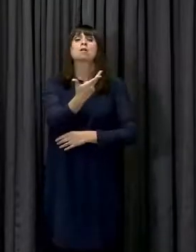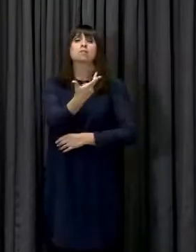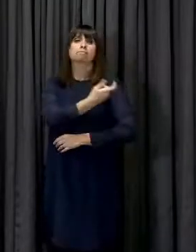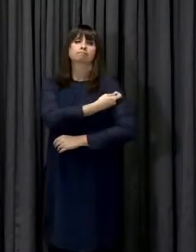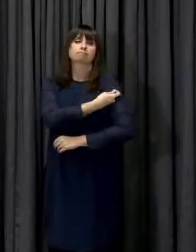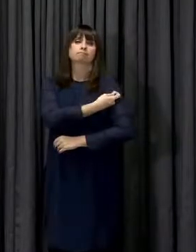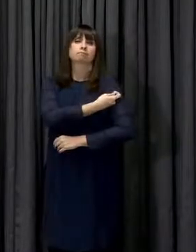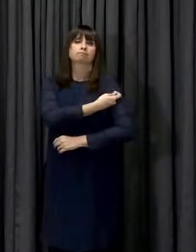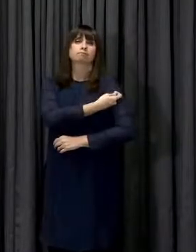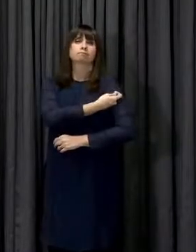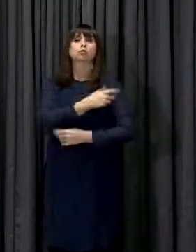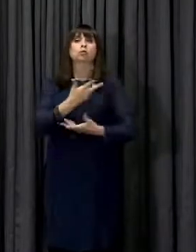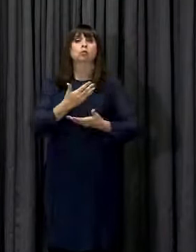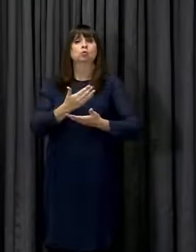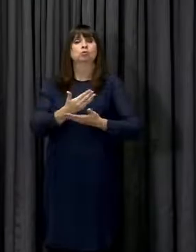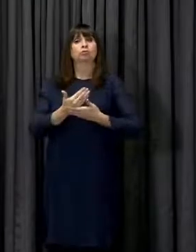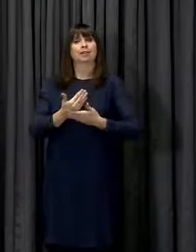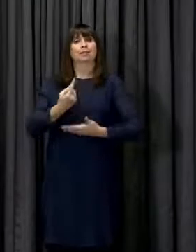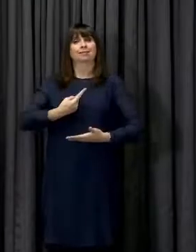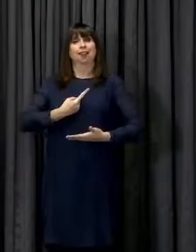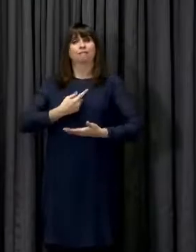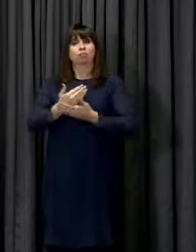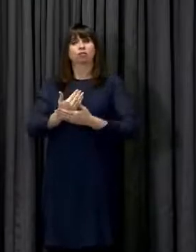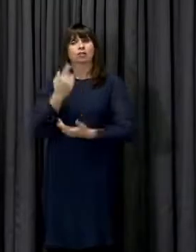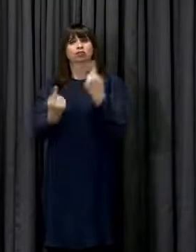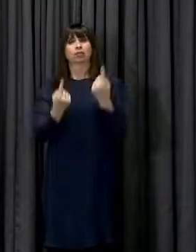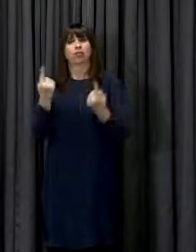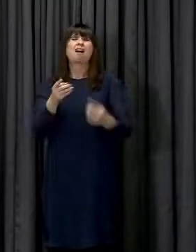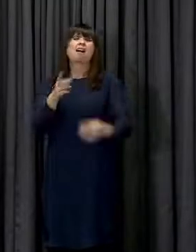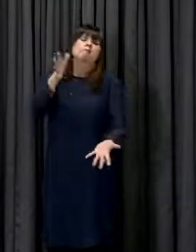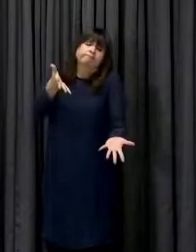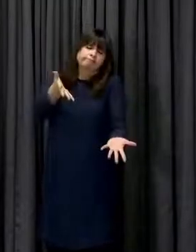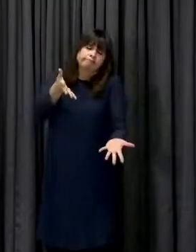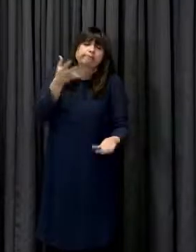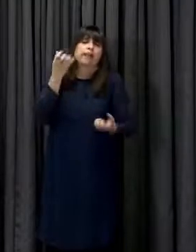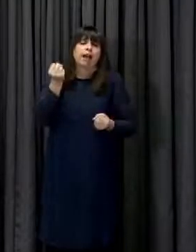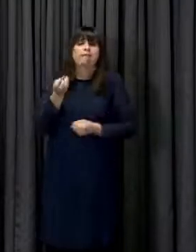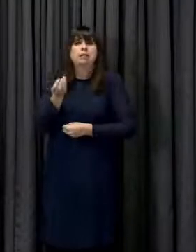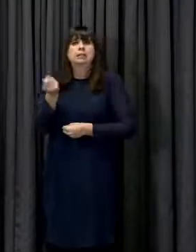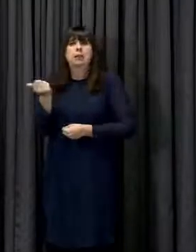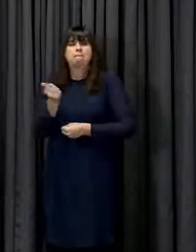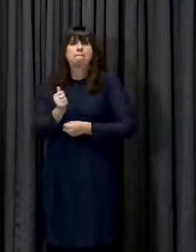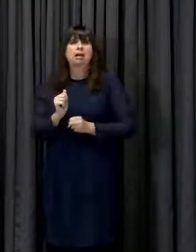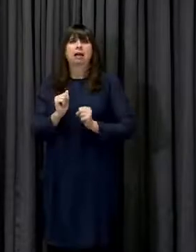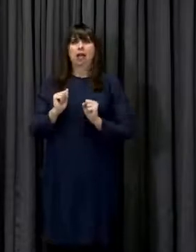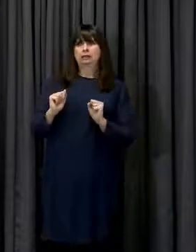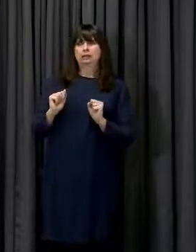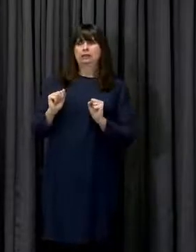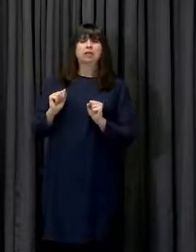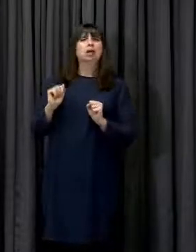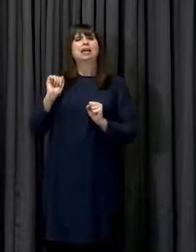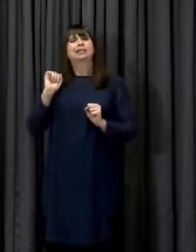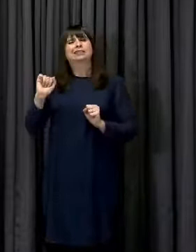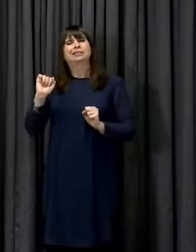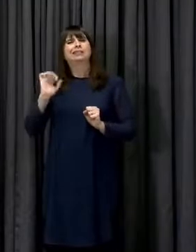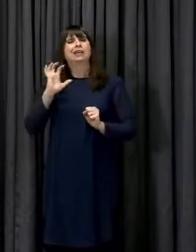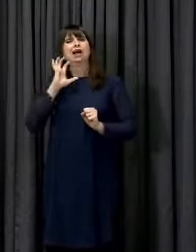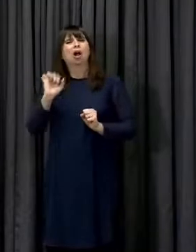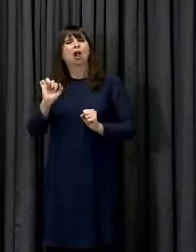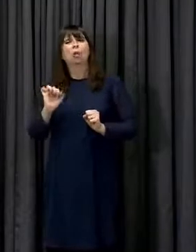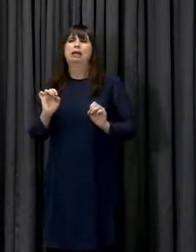for themselves and each other. There are always people who are concerned about new treatments, new protections of any